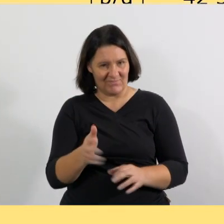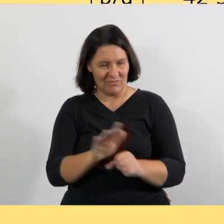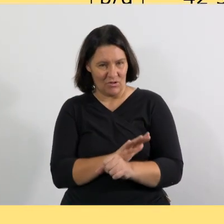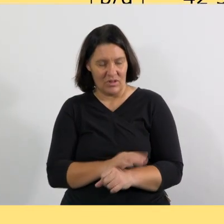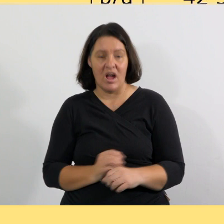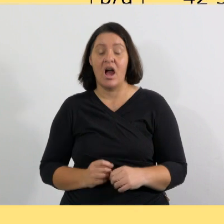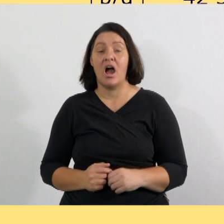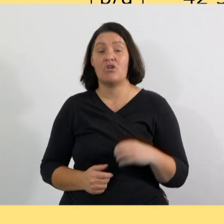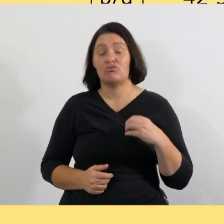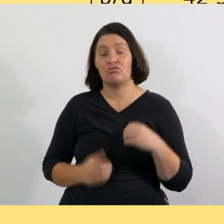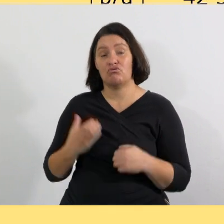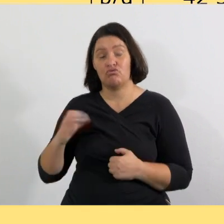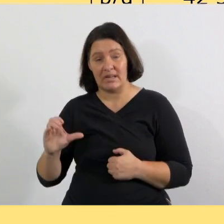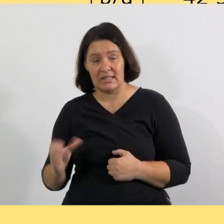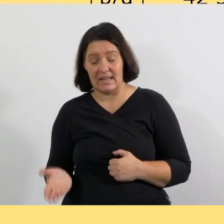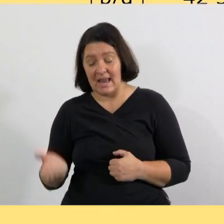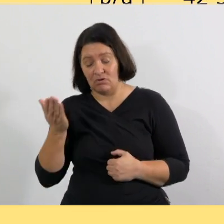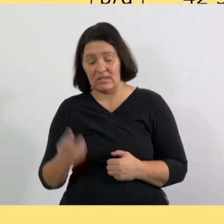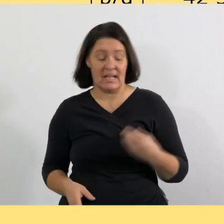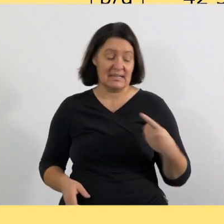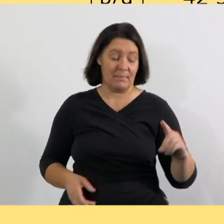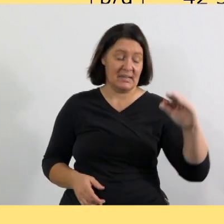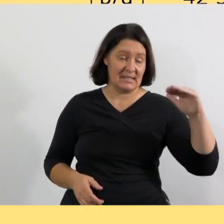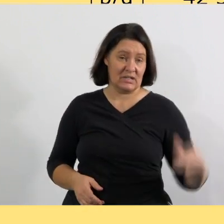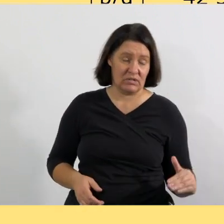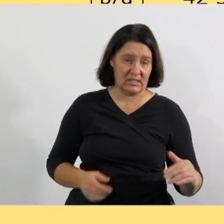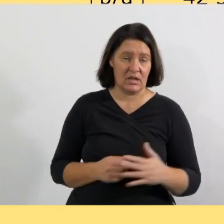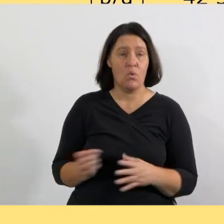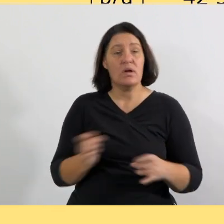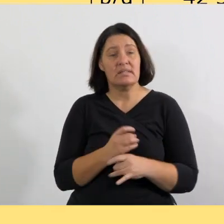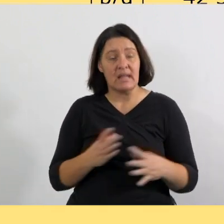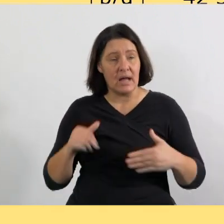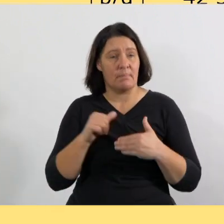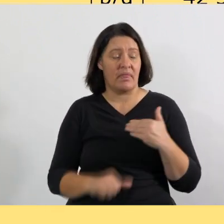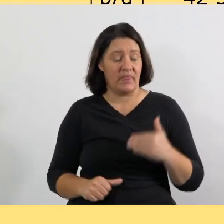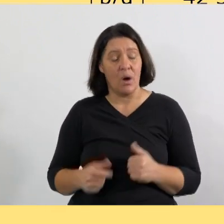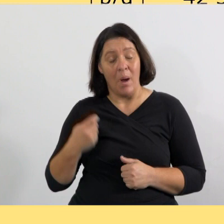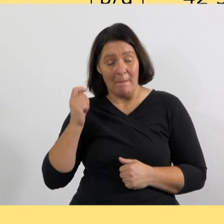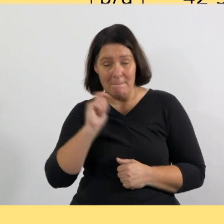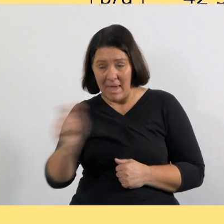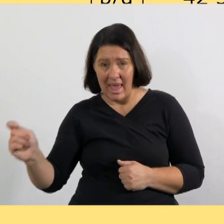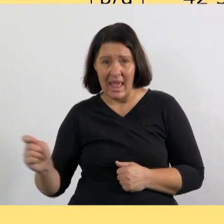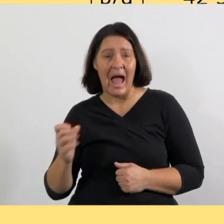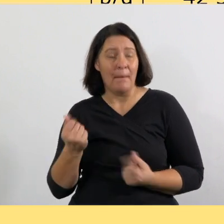account. On the credit, it increases. On the debit, it decreases. We began the month